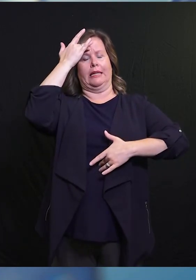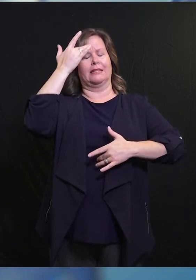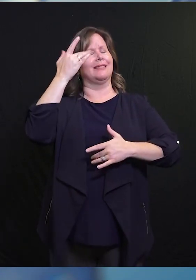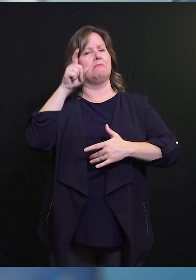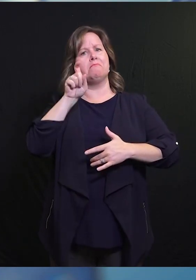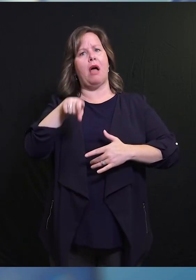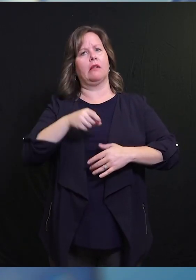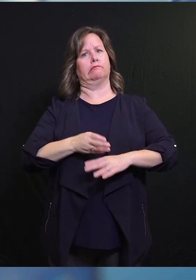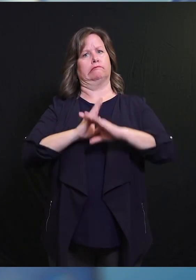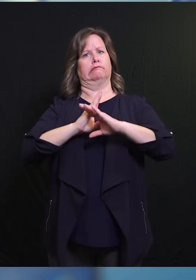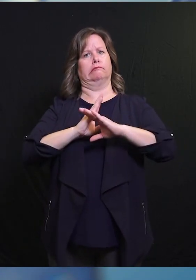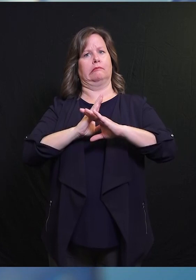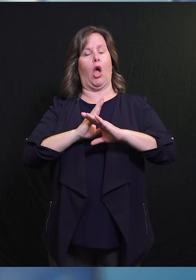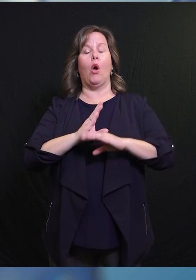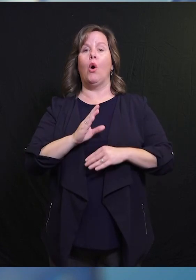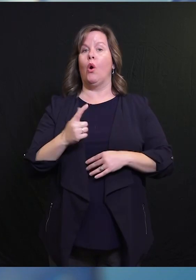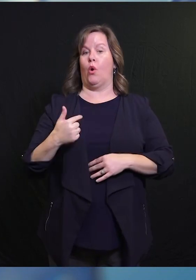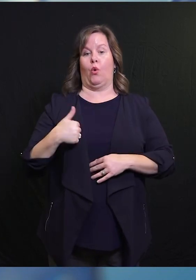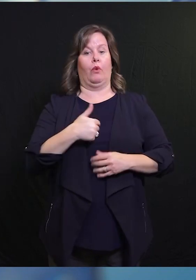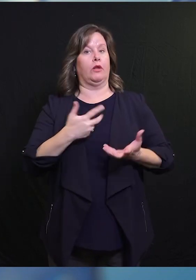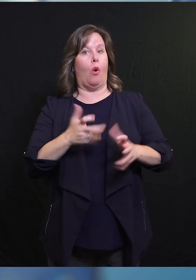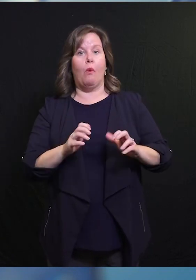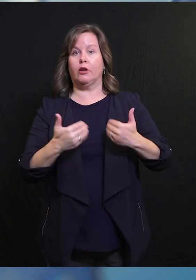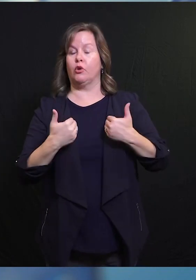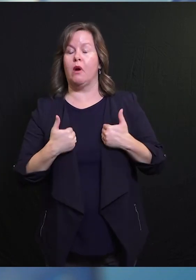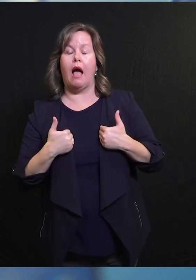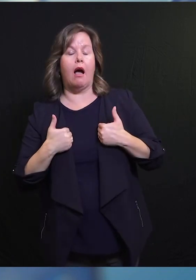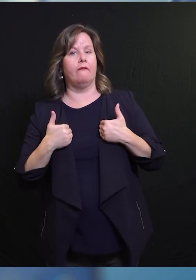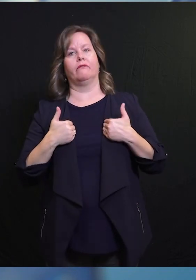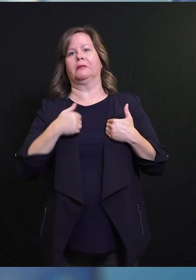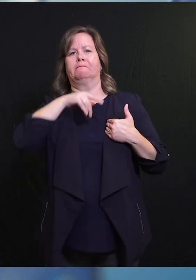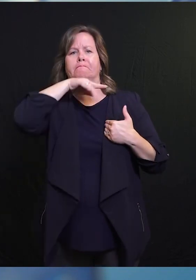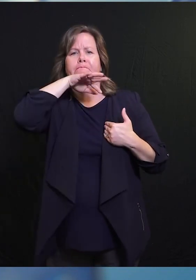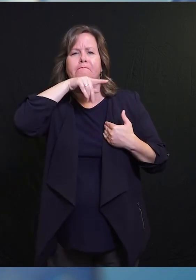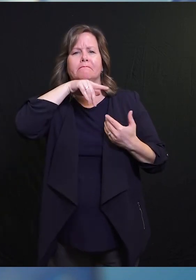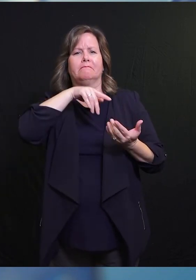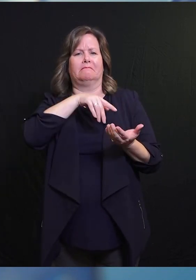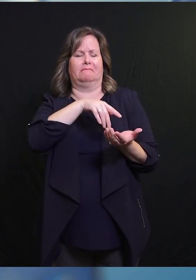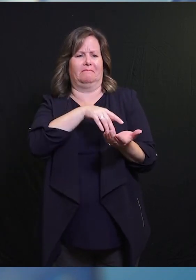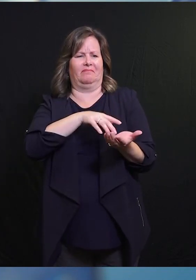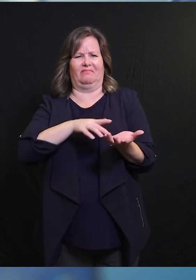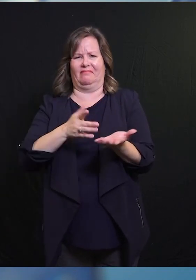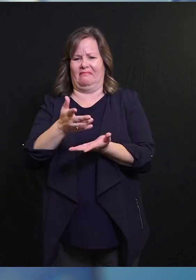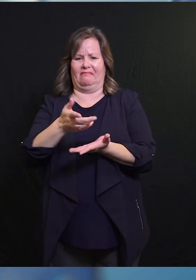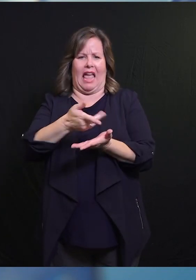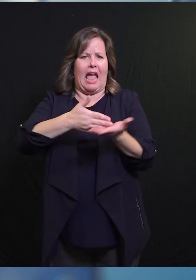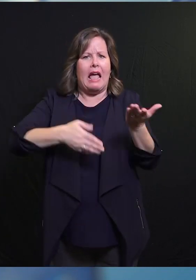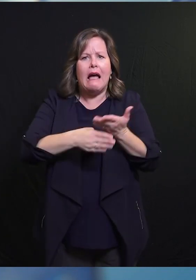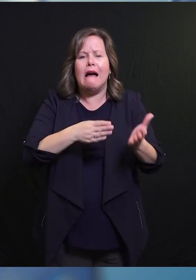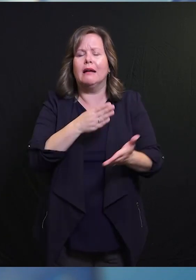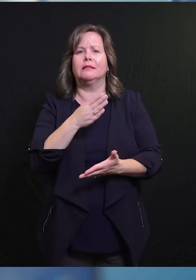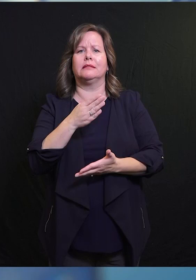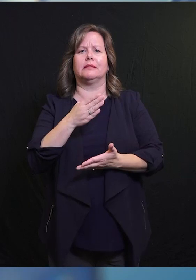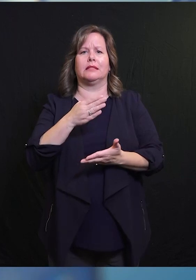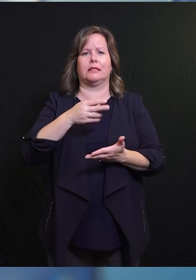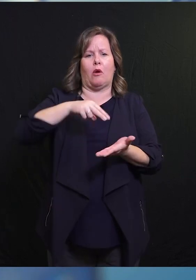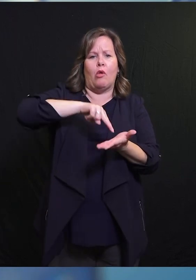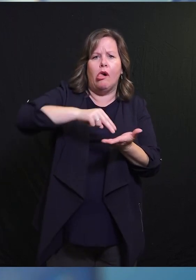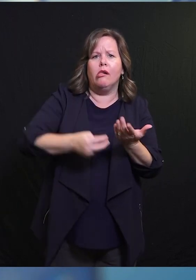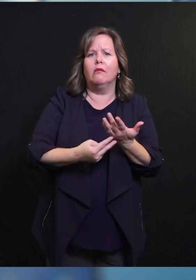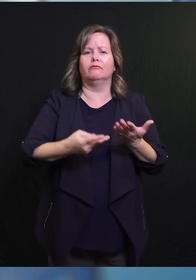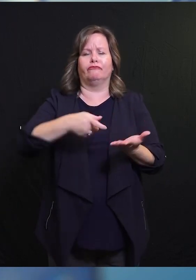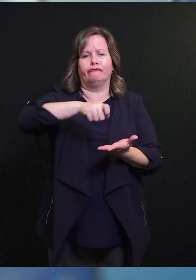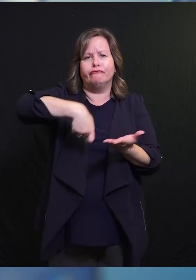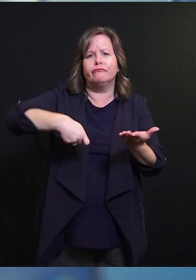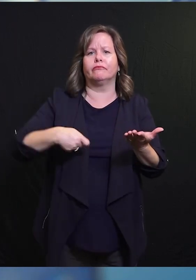that leads to foodborne illness is cross-contamination. And that's using the same utensils from the raw